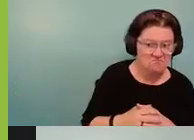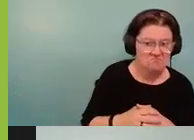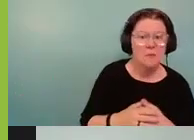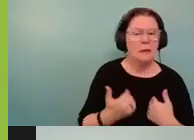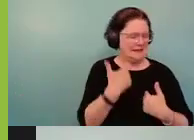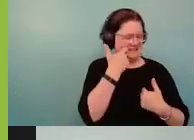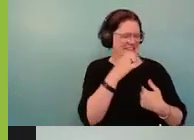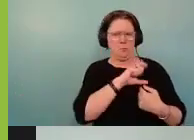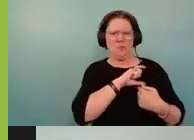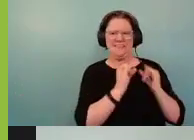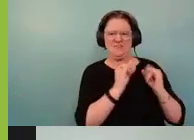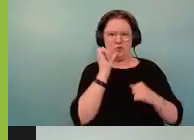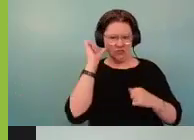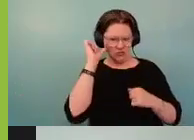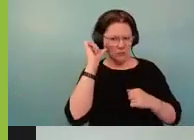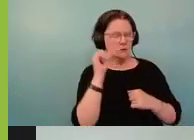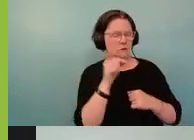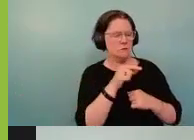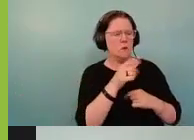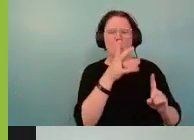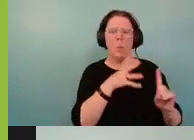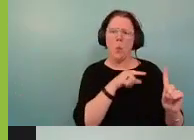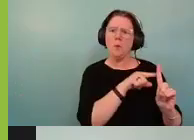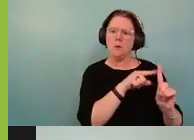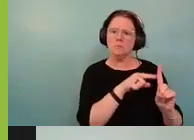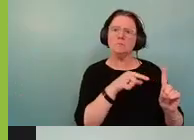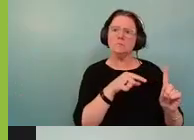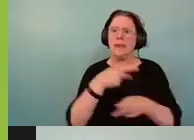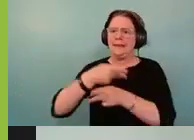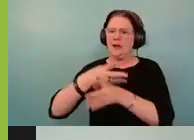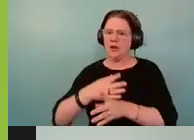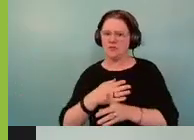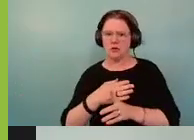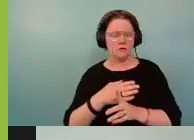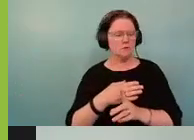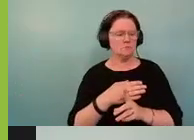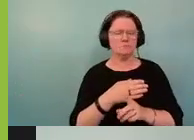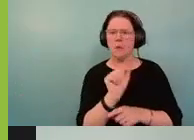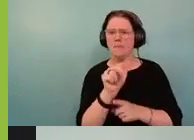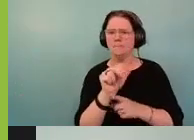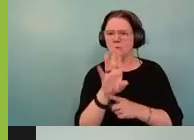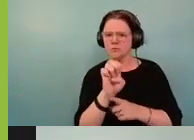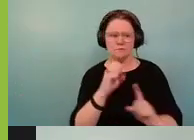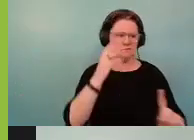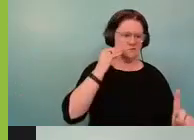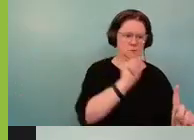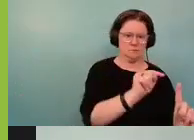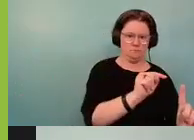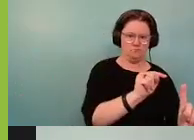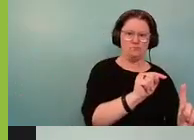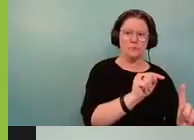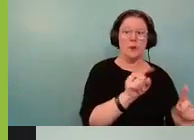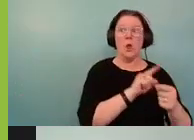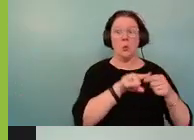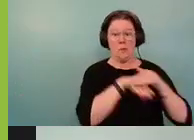had yesterday with a woman who was assaulted by a caregiver. And we knew of one when we went